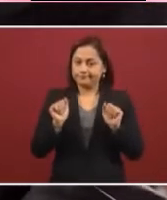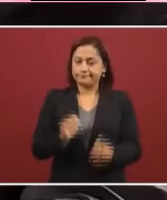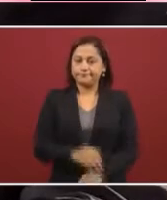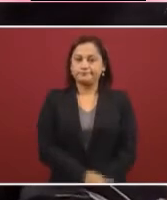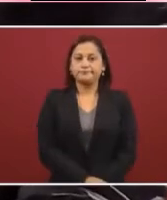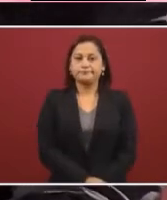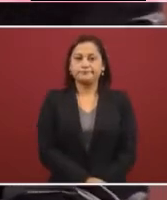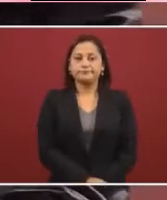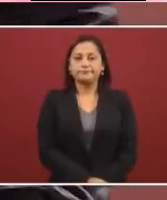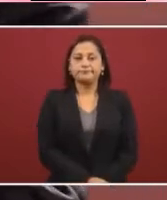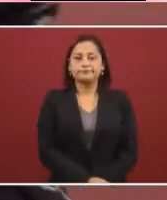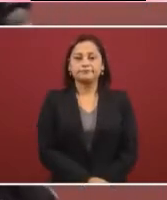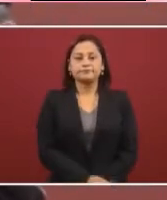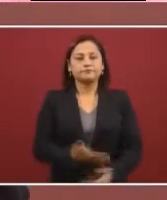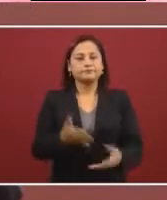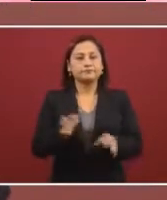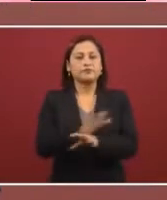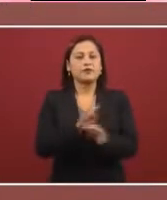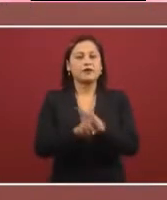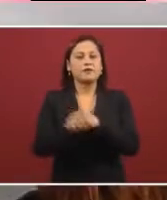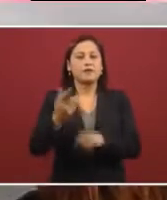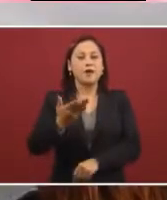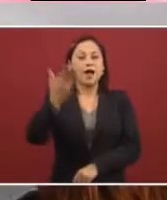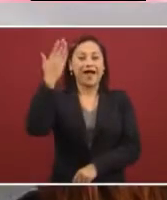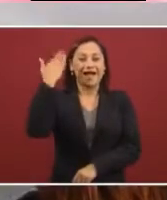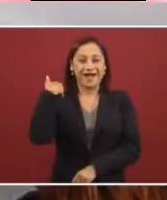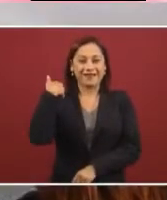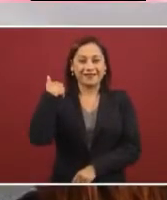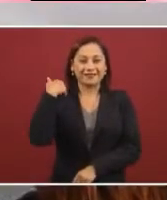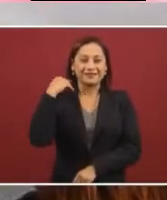intervene. It's not like it was before with